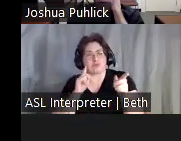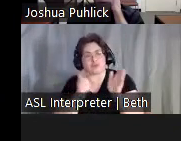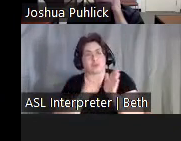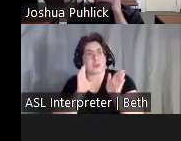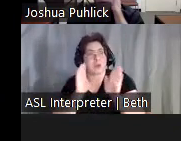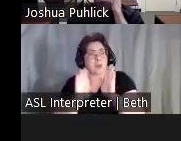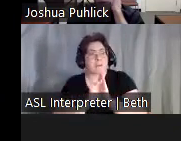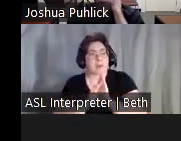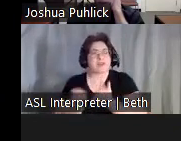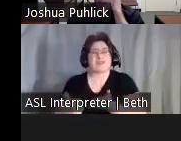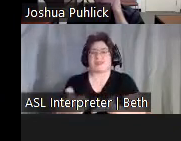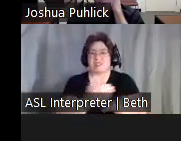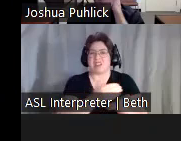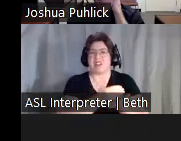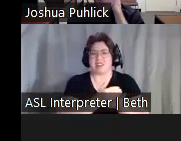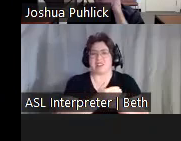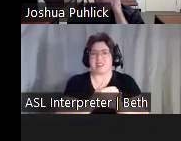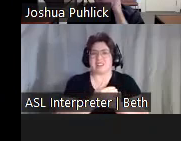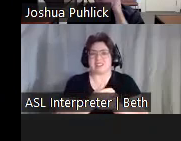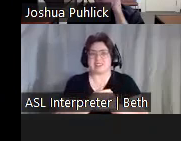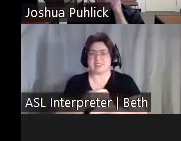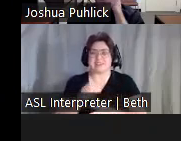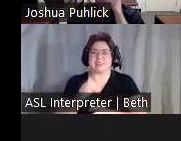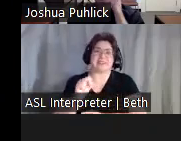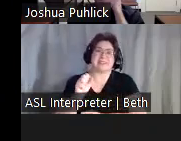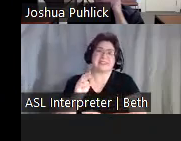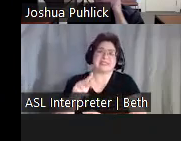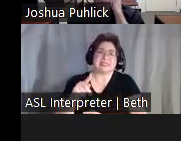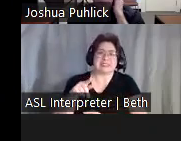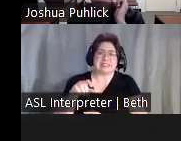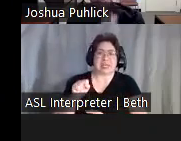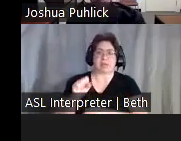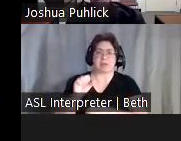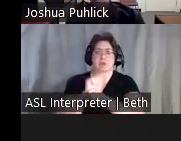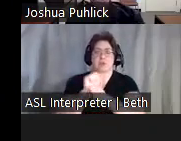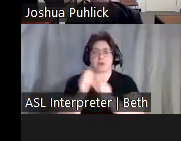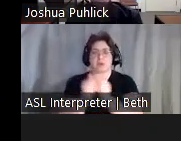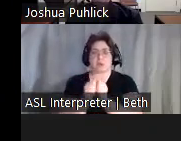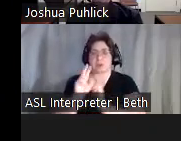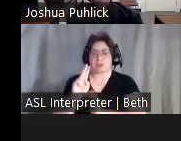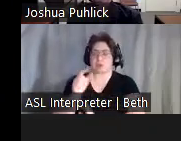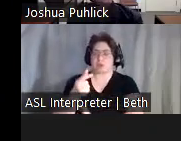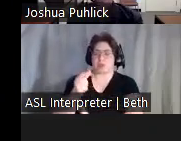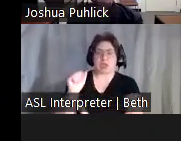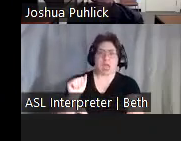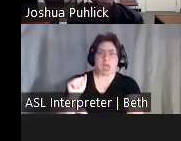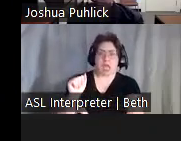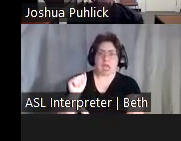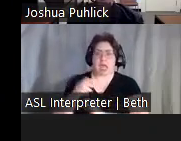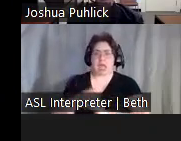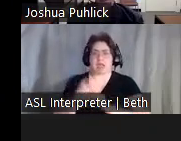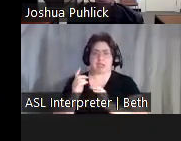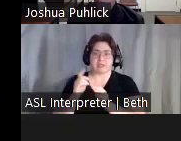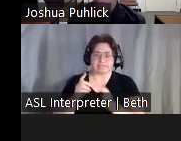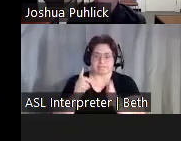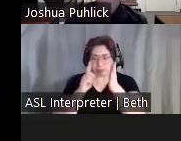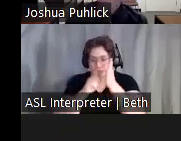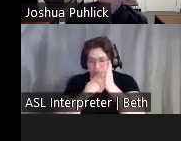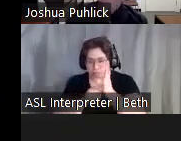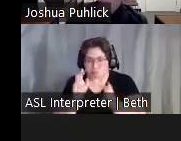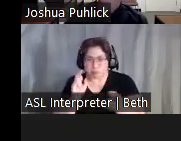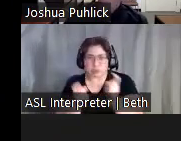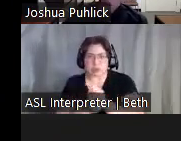with some folks from UGA to look at change in soil carbon over time.